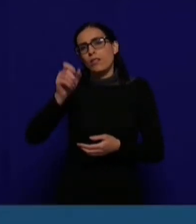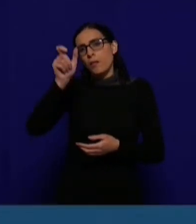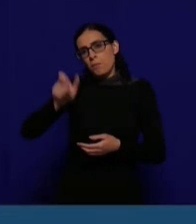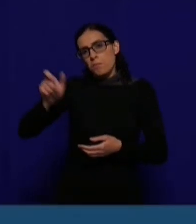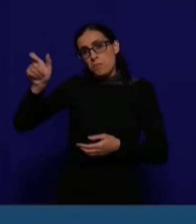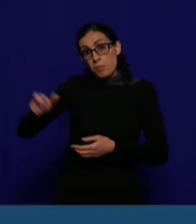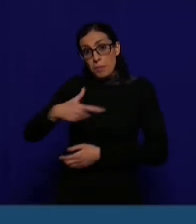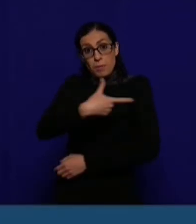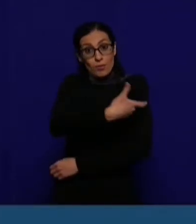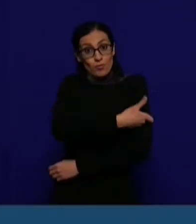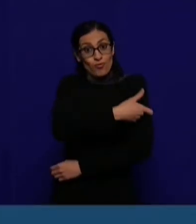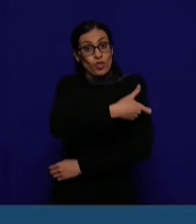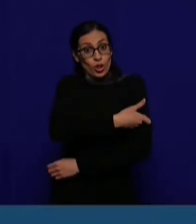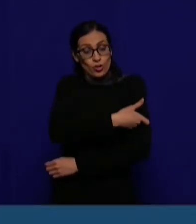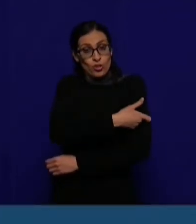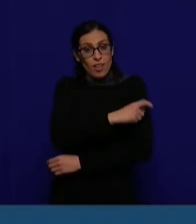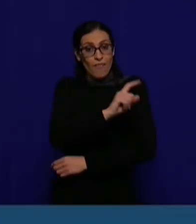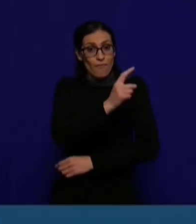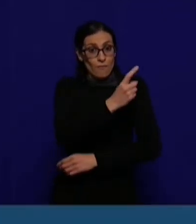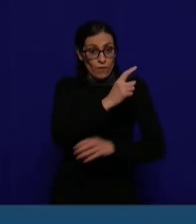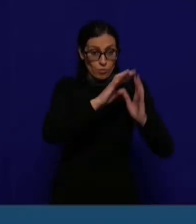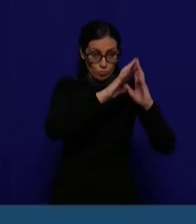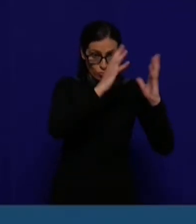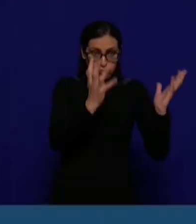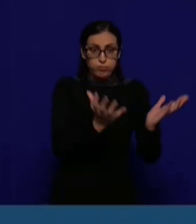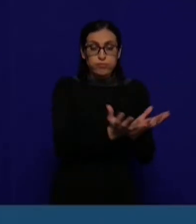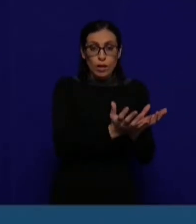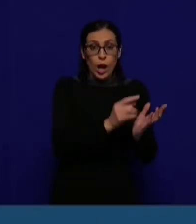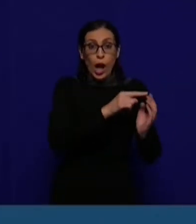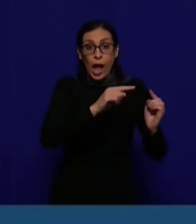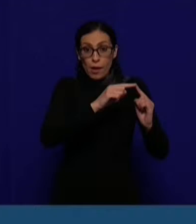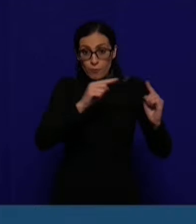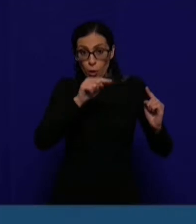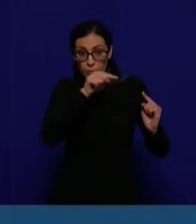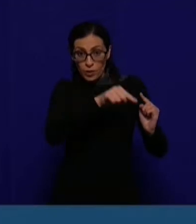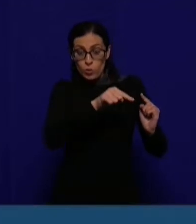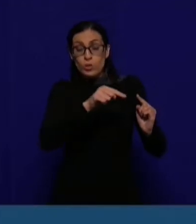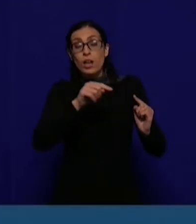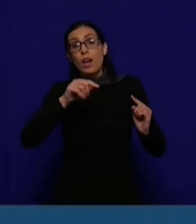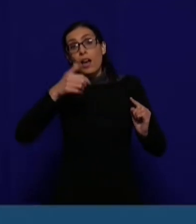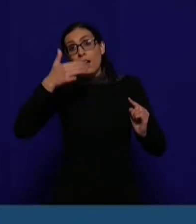301,594 doses of vaccination. And from these, we have